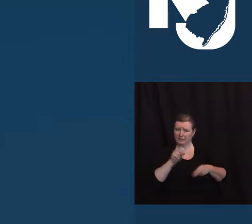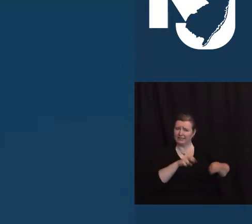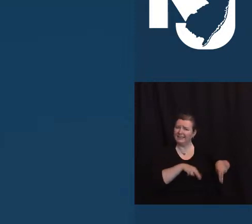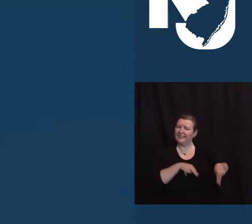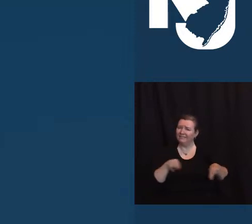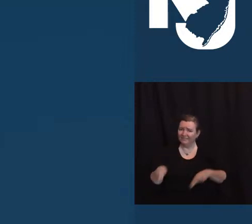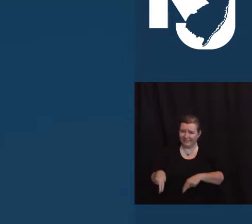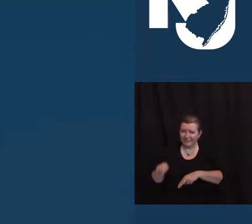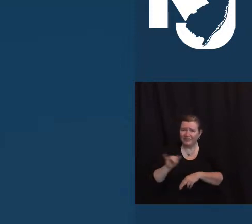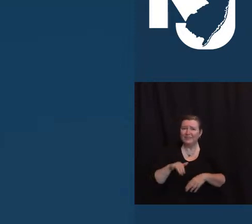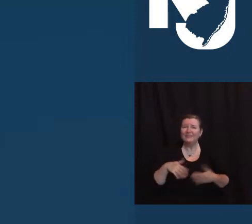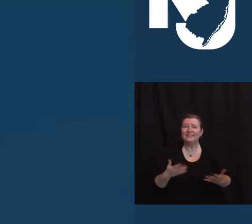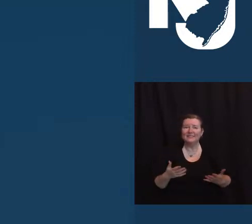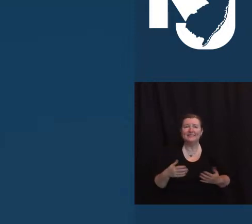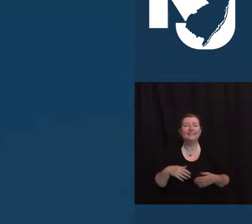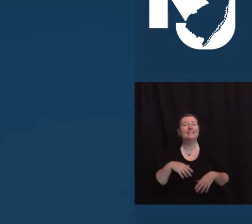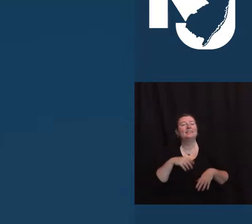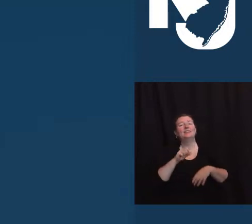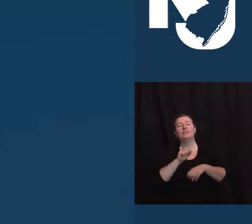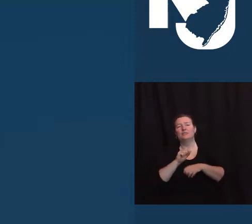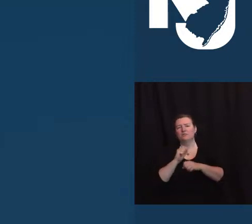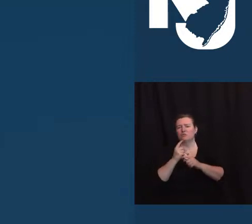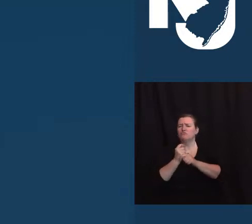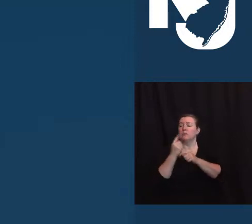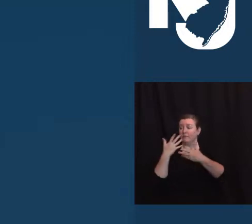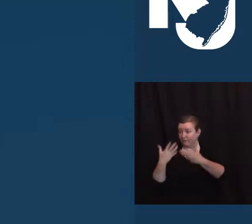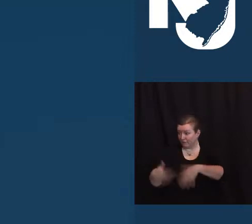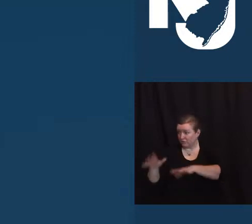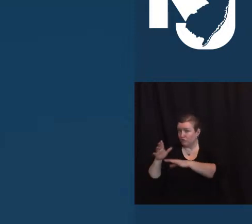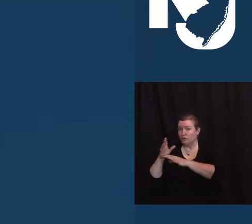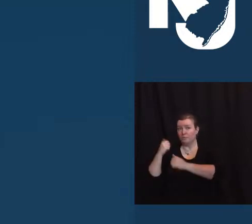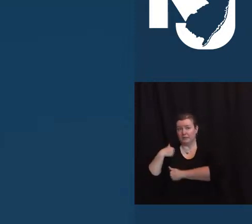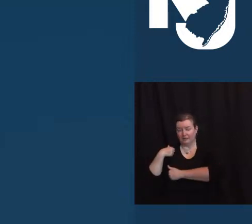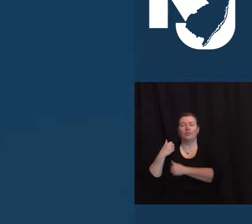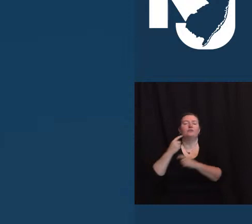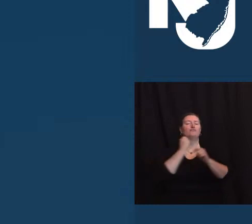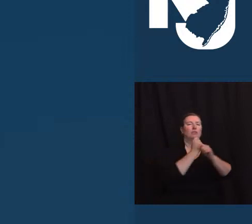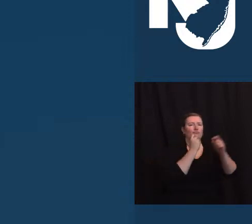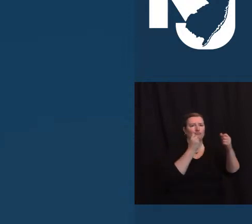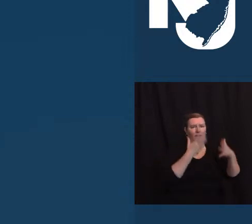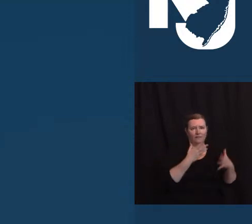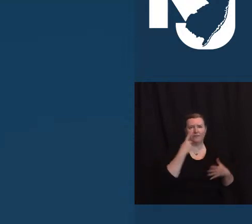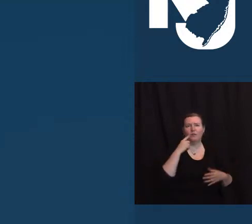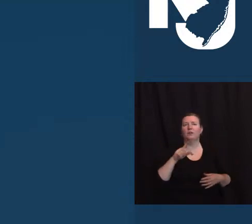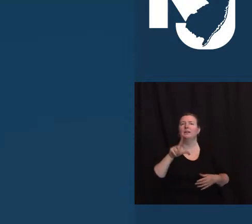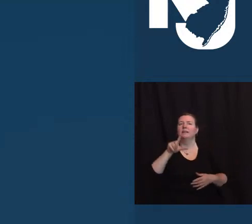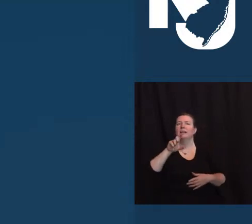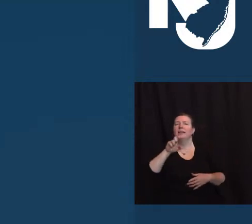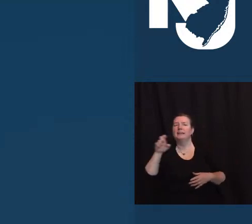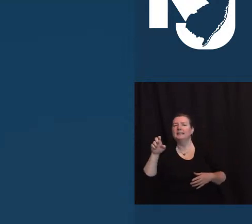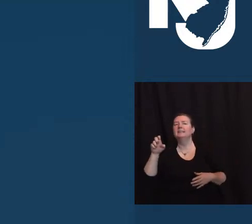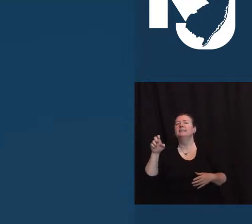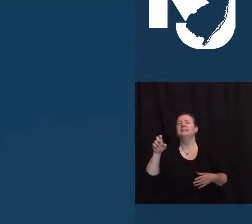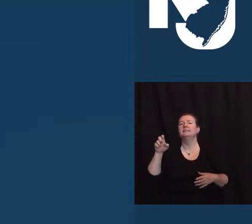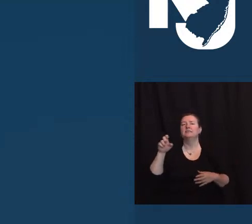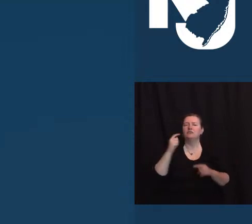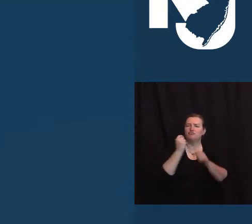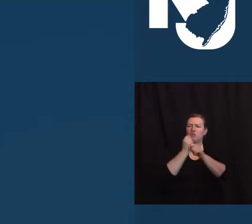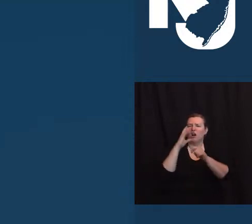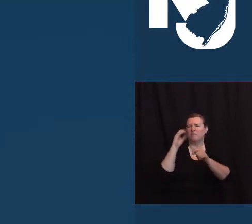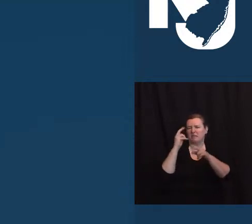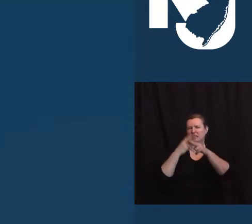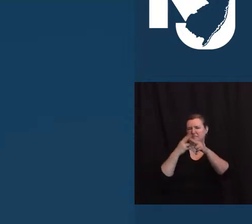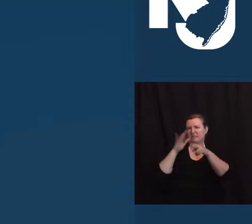truck driver upon his return home, most recently driving for Lee Transport out of Pittsgrove. An outdoorsman at